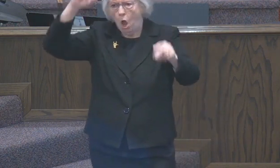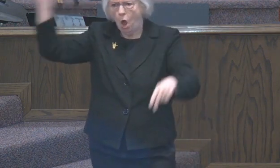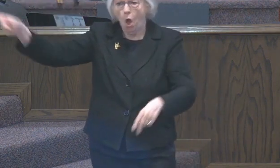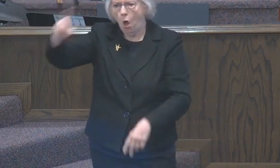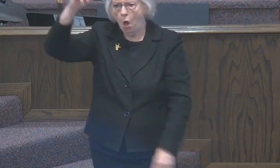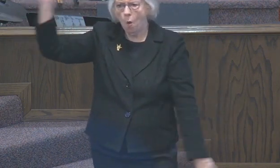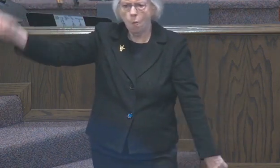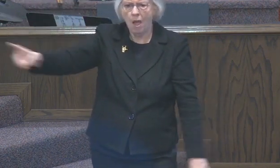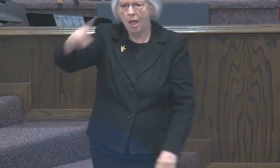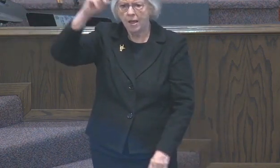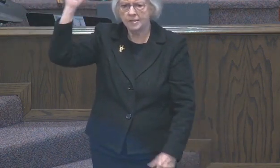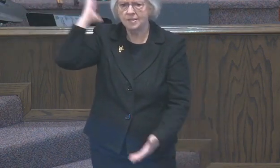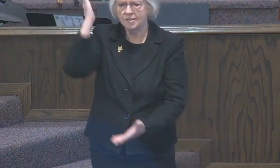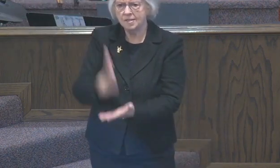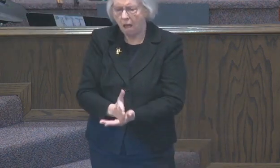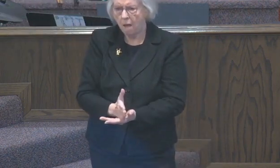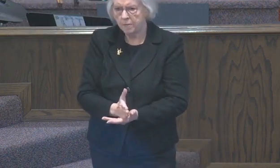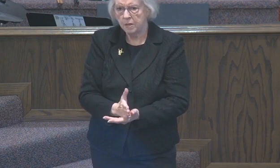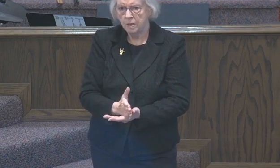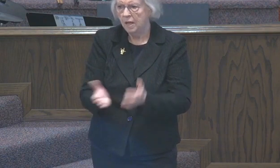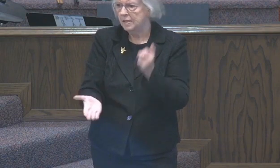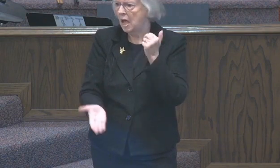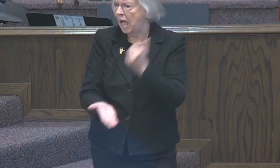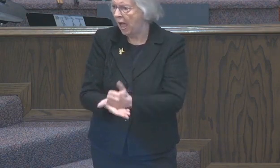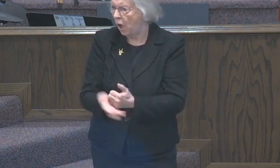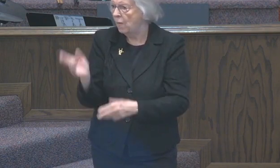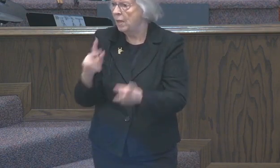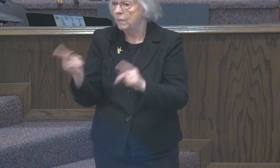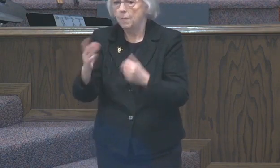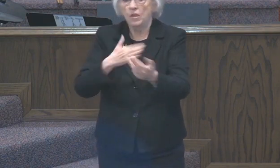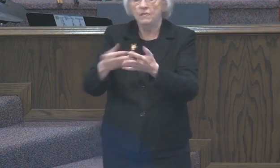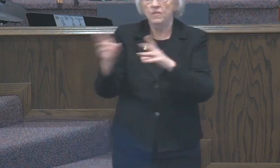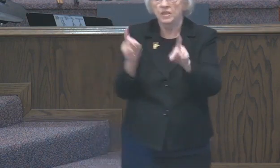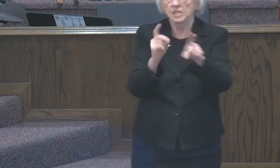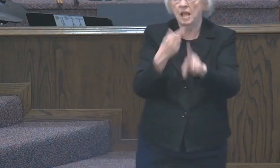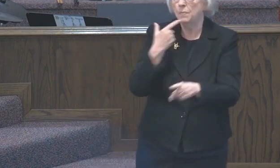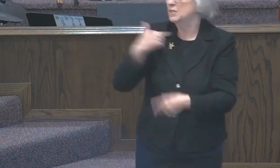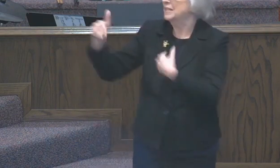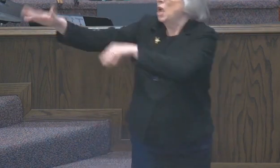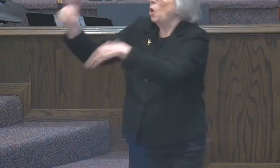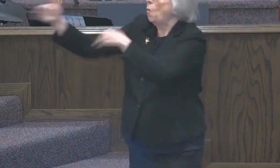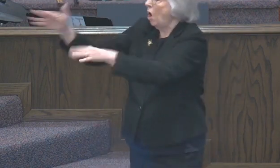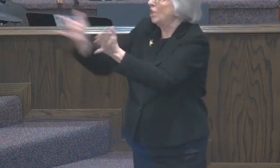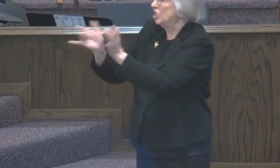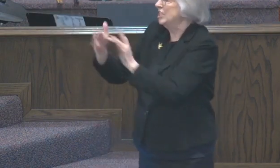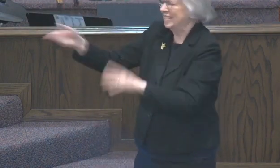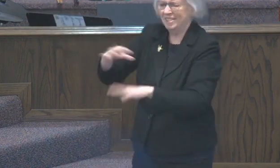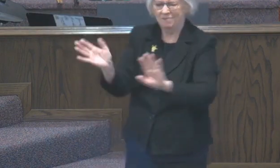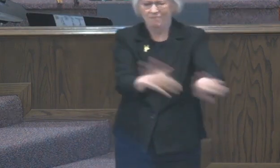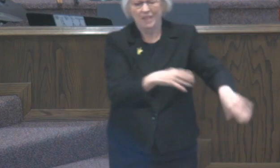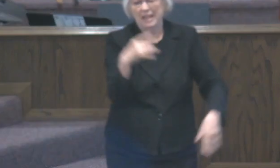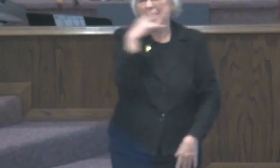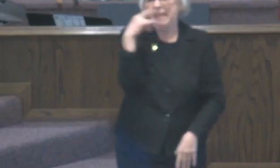teaching in the Sermon on the Mount. We're going to get some more teaching, but the practical living, everything